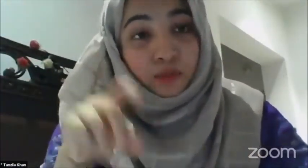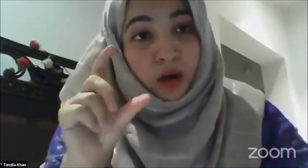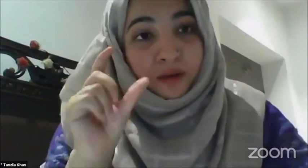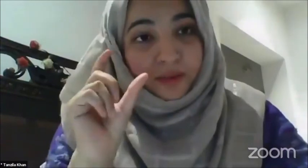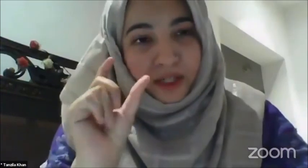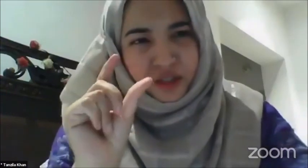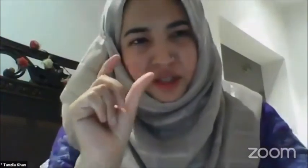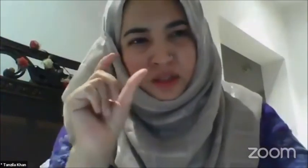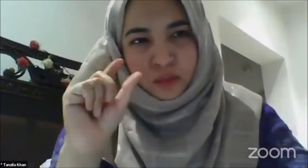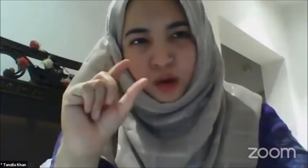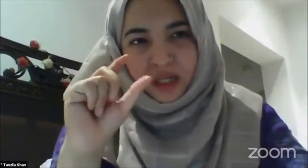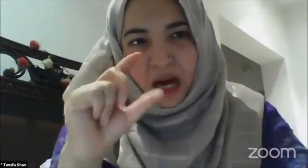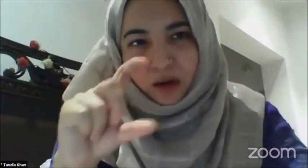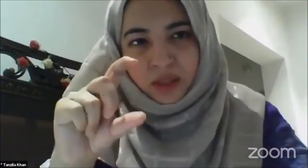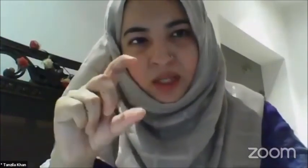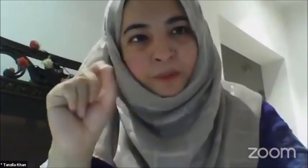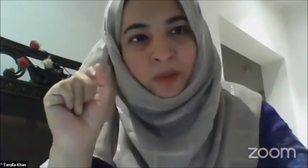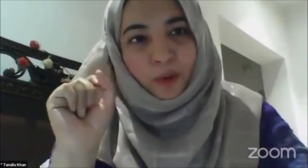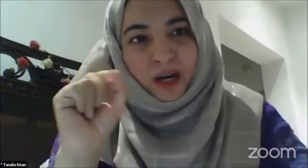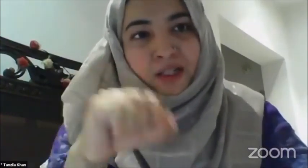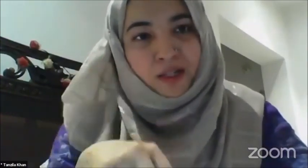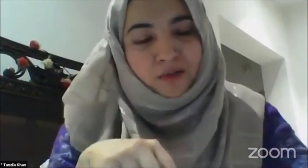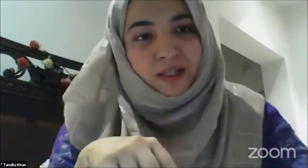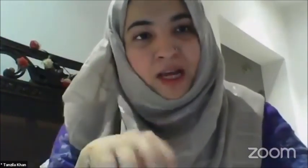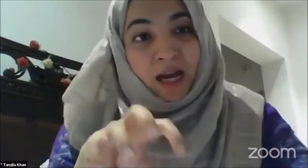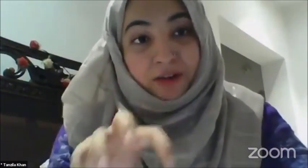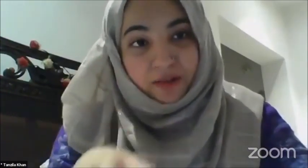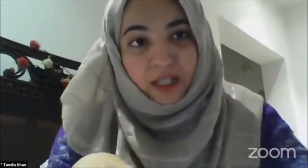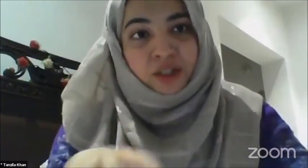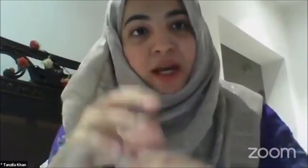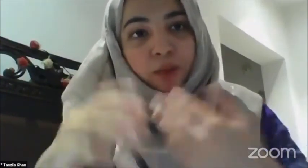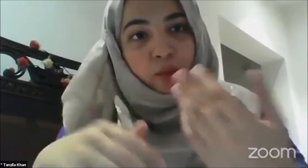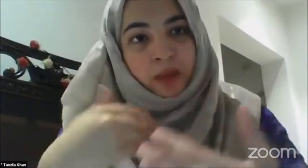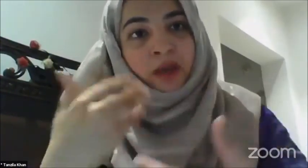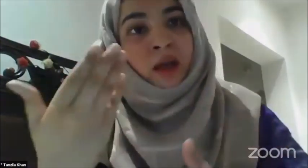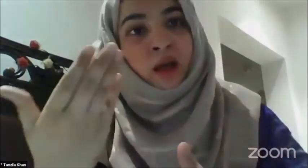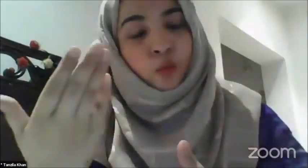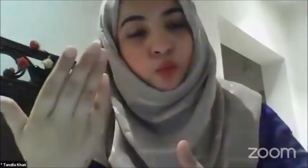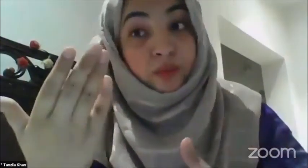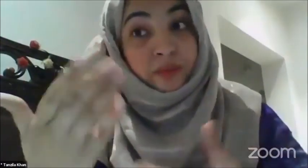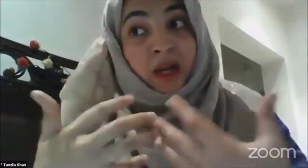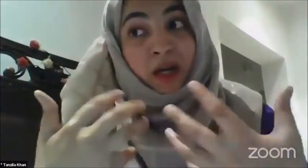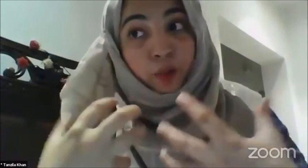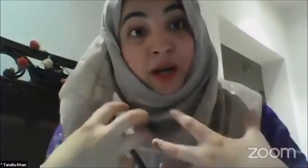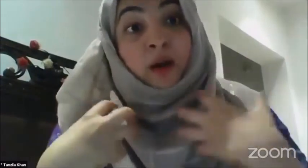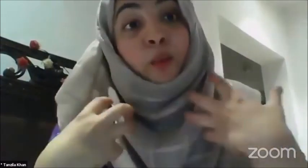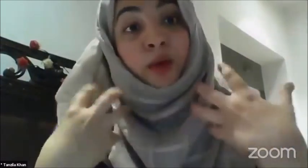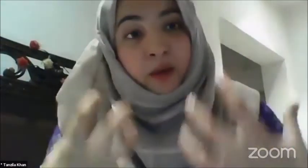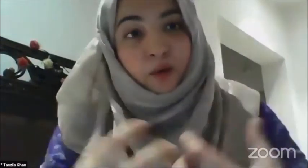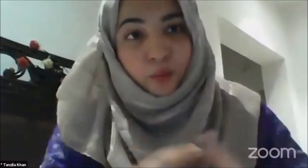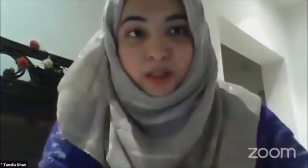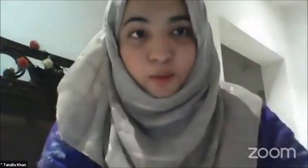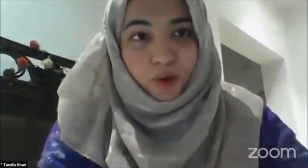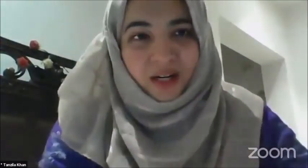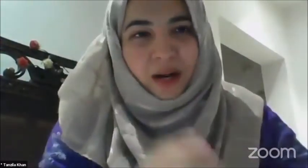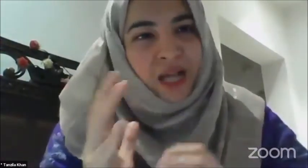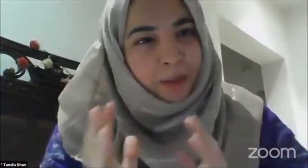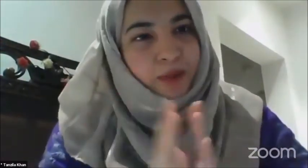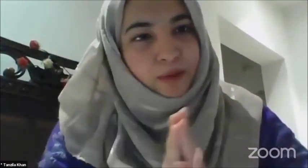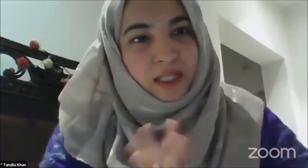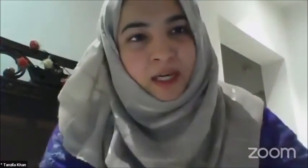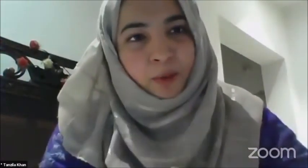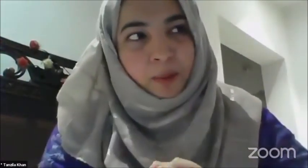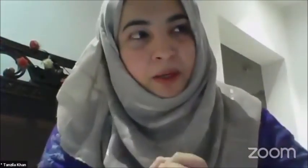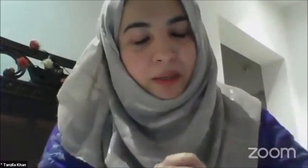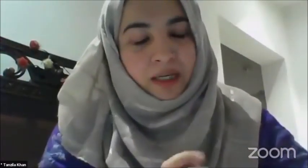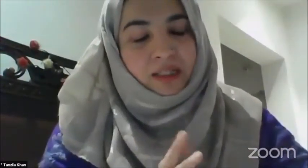see small villages and small towns where our service had reached, and women are quite aware of what they want. And I was happy